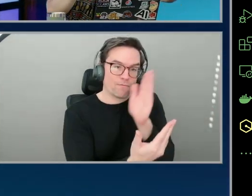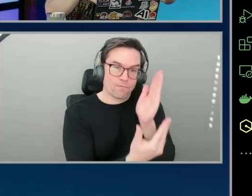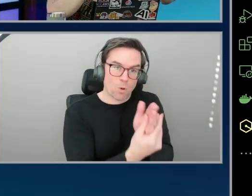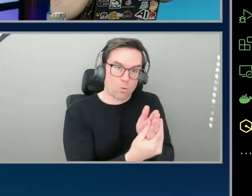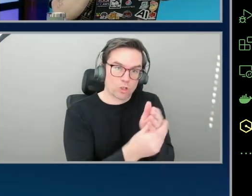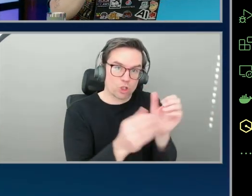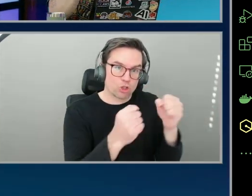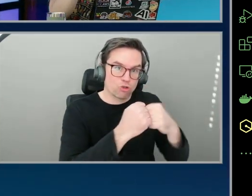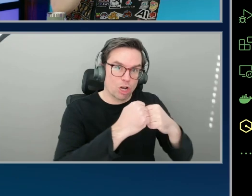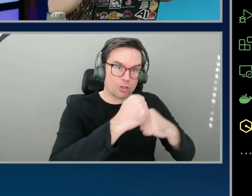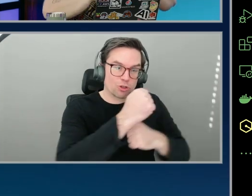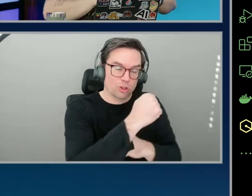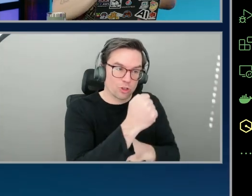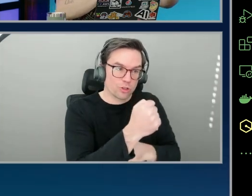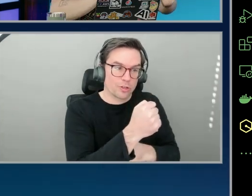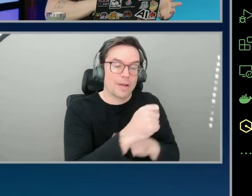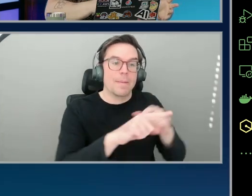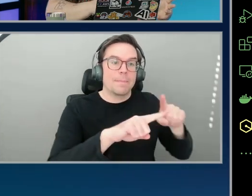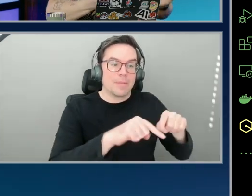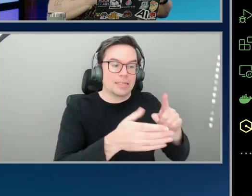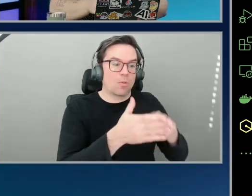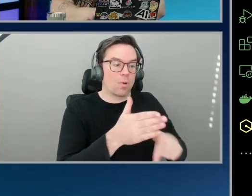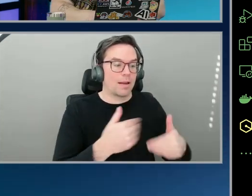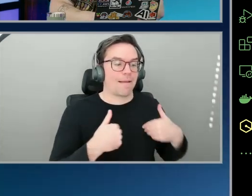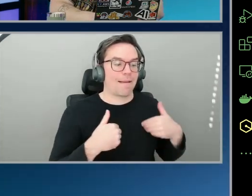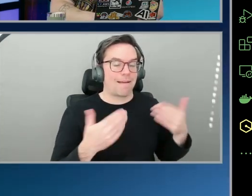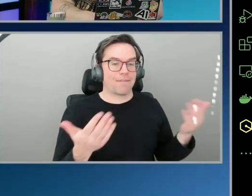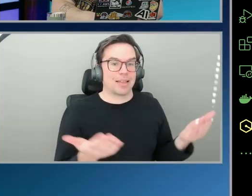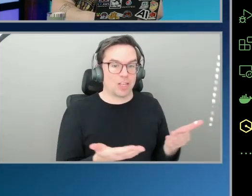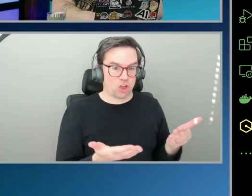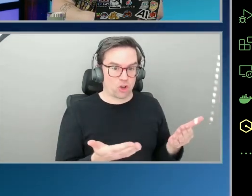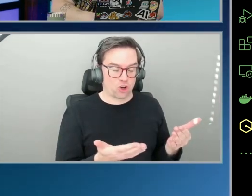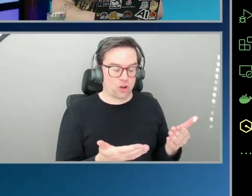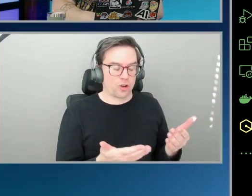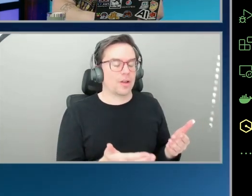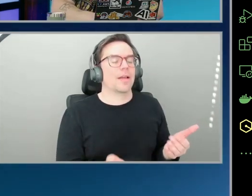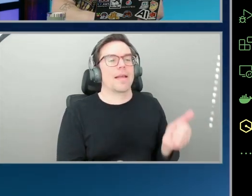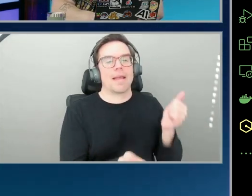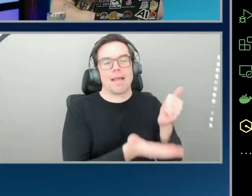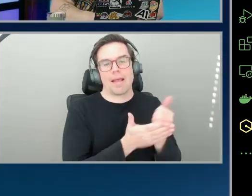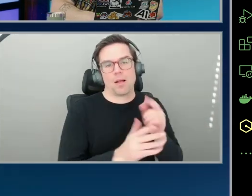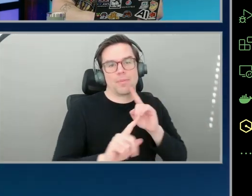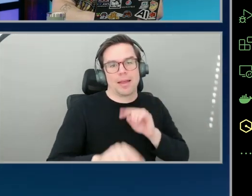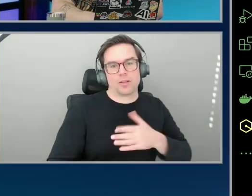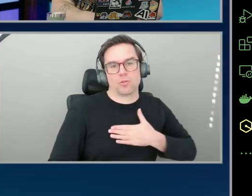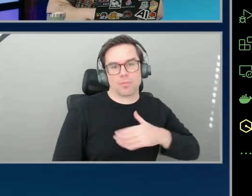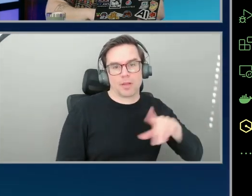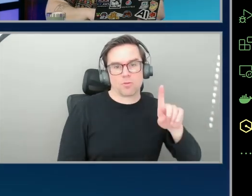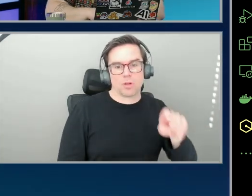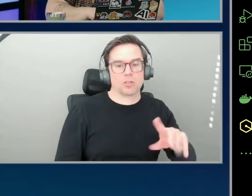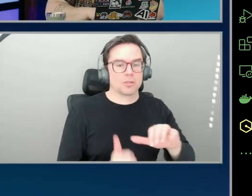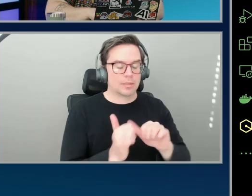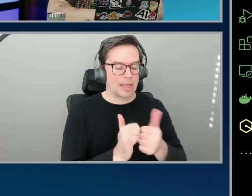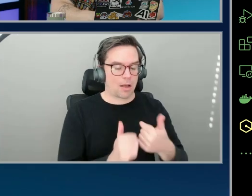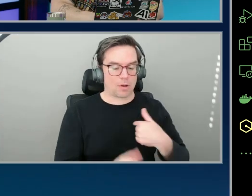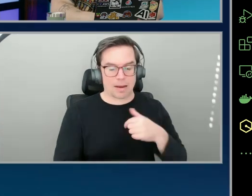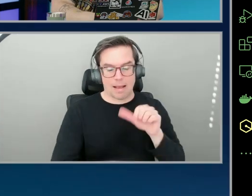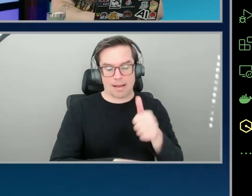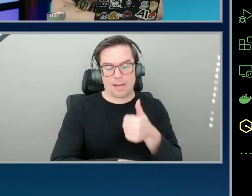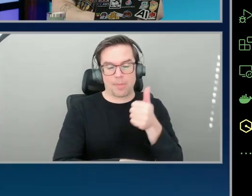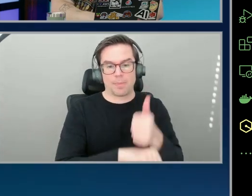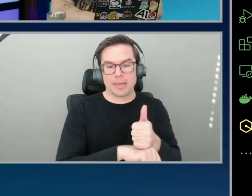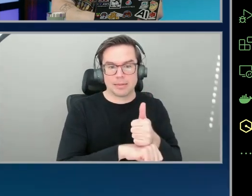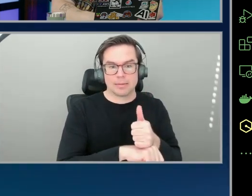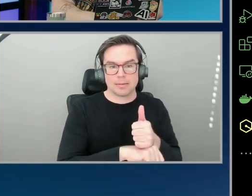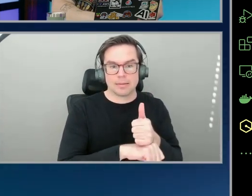help me do whatever or answer my questions, right? I can tell it, how can I implement, we're returning vegetables here,